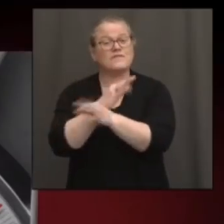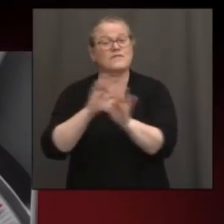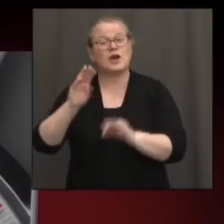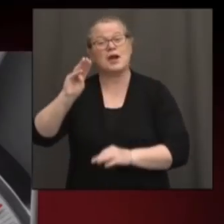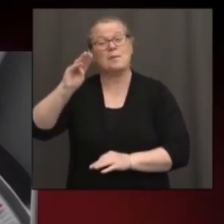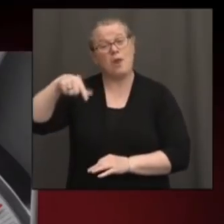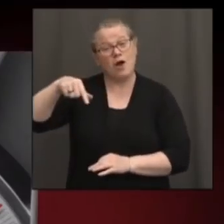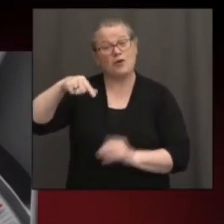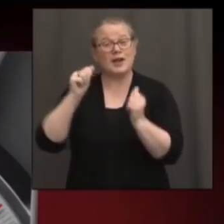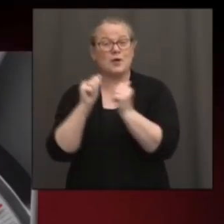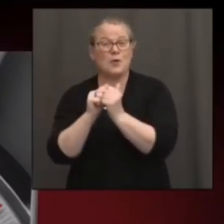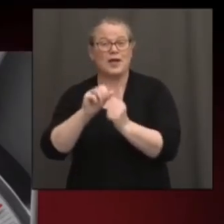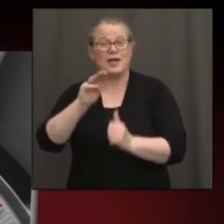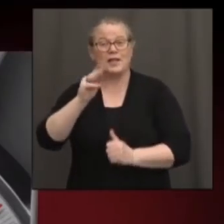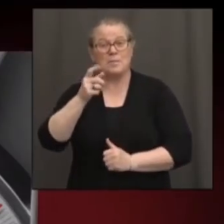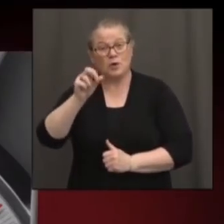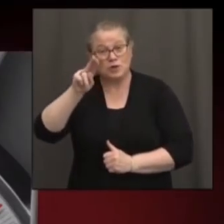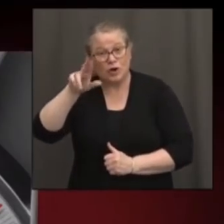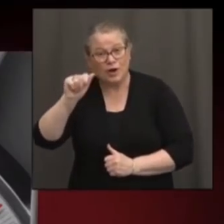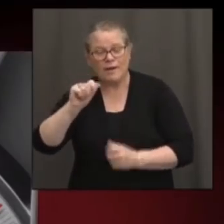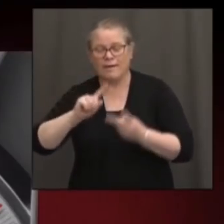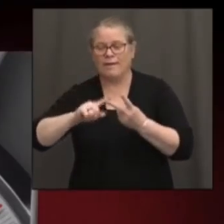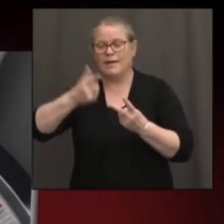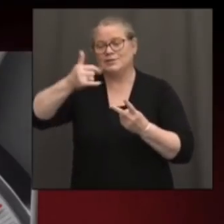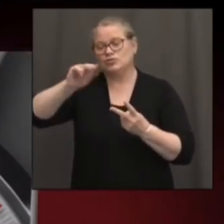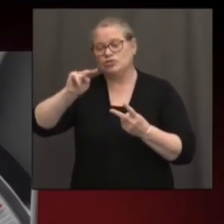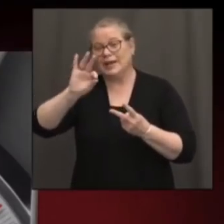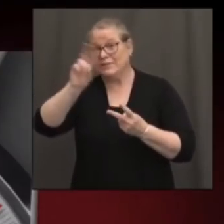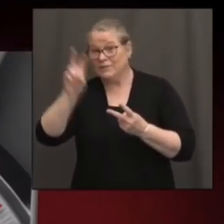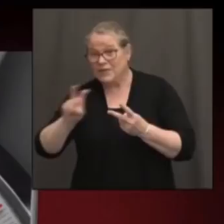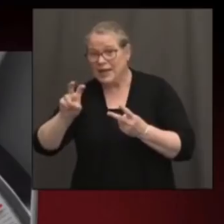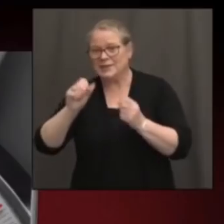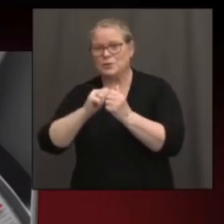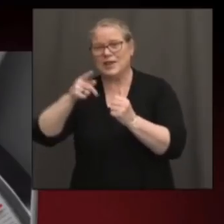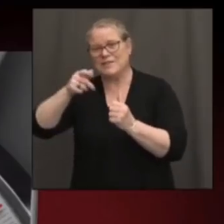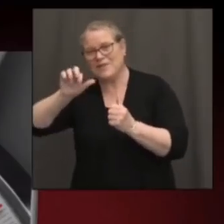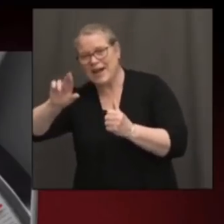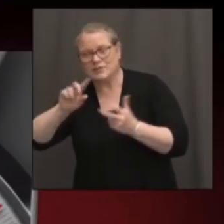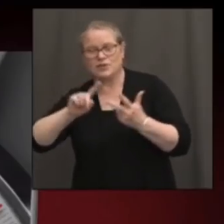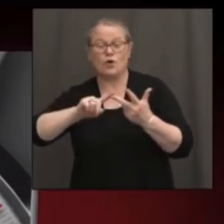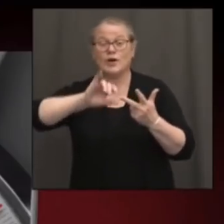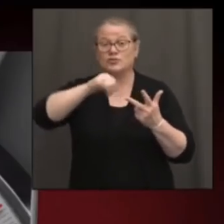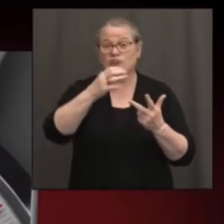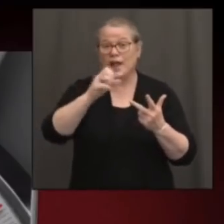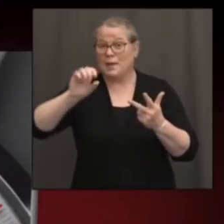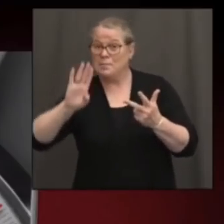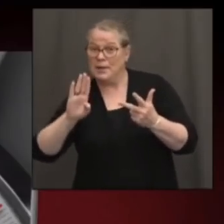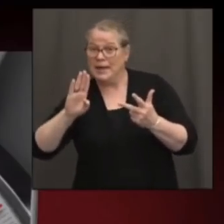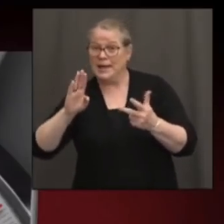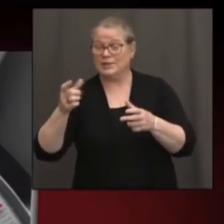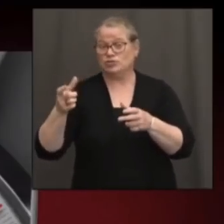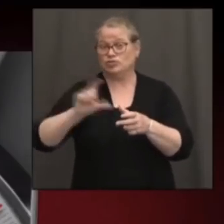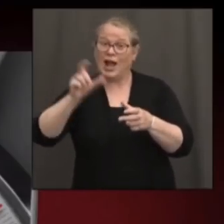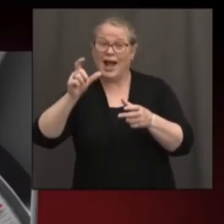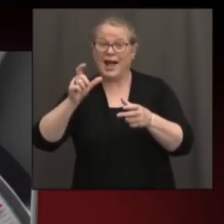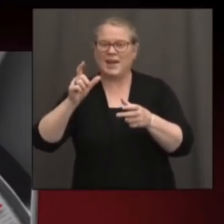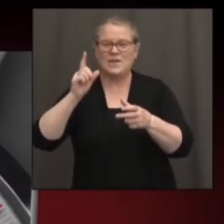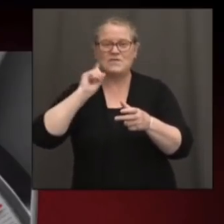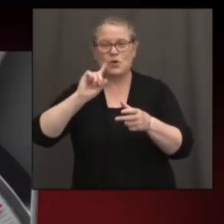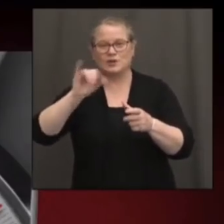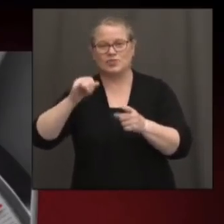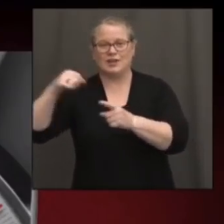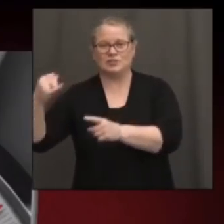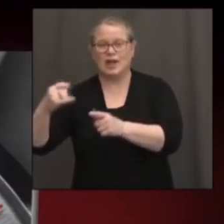Jim Fizz with Pfizer, or a shot of J&B to chase J&J. Then they get the